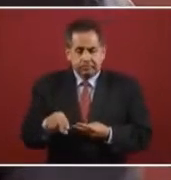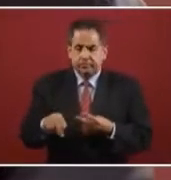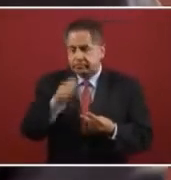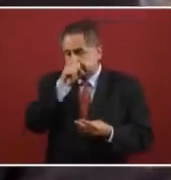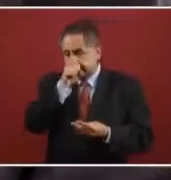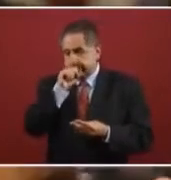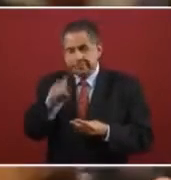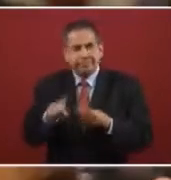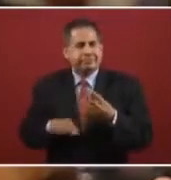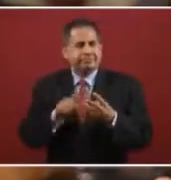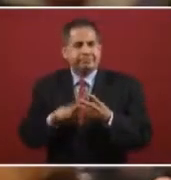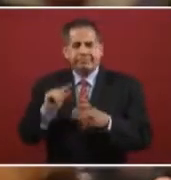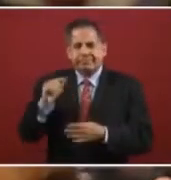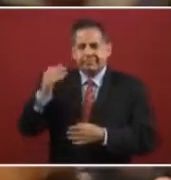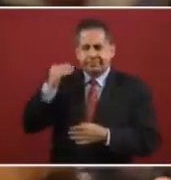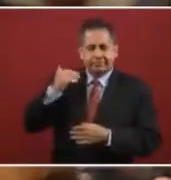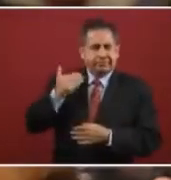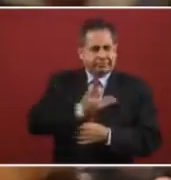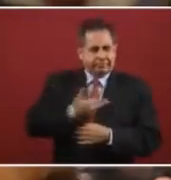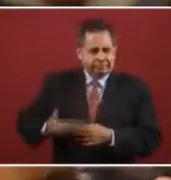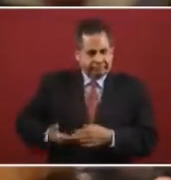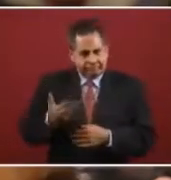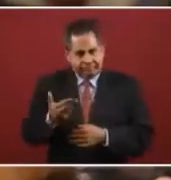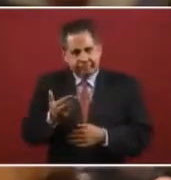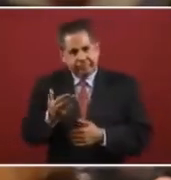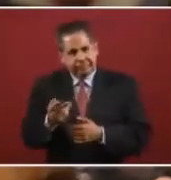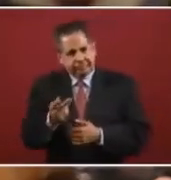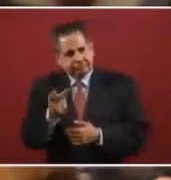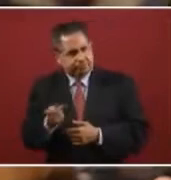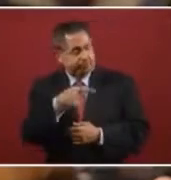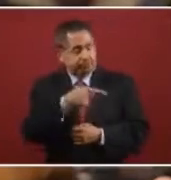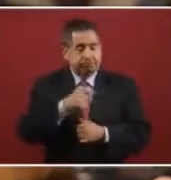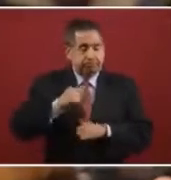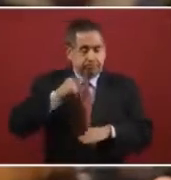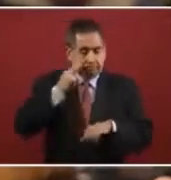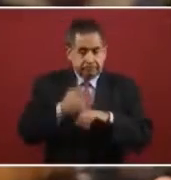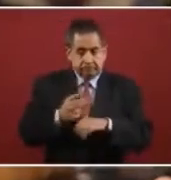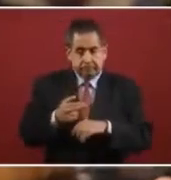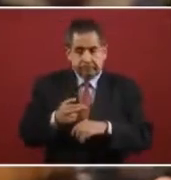accounts of Peña Nieto and Salinas de Gortari?